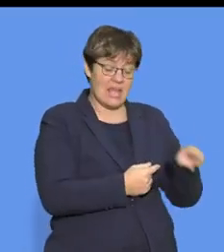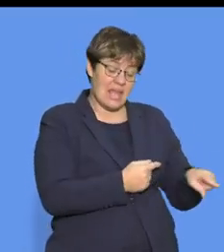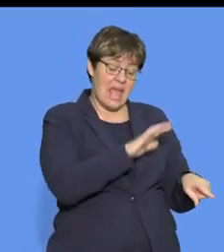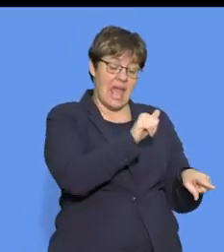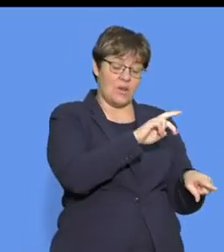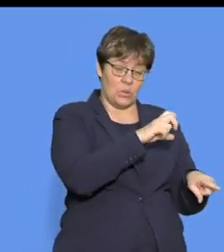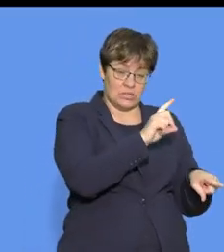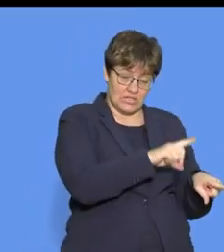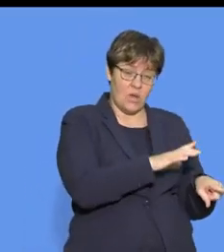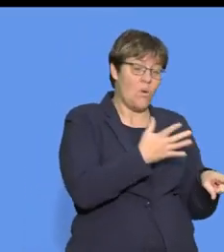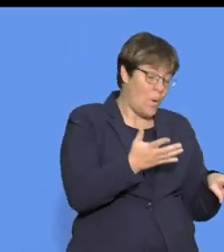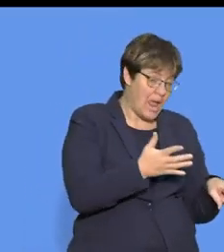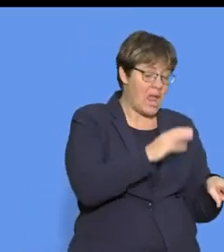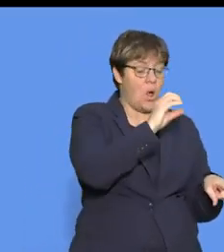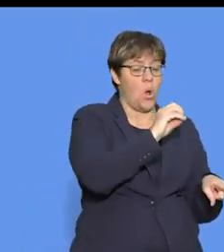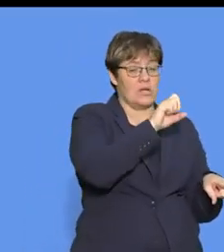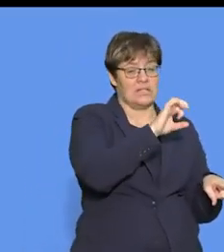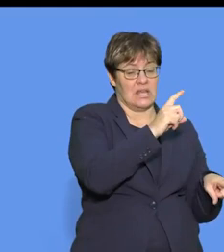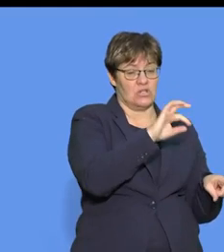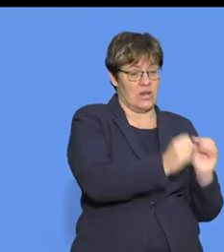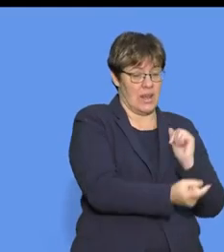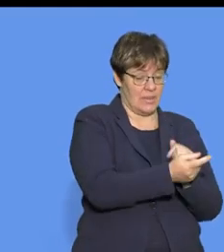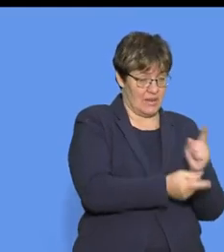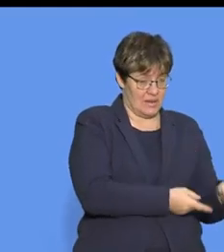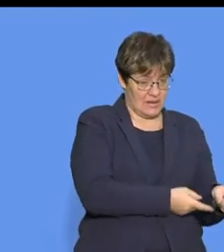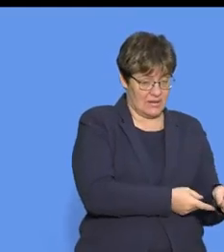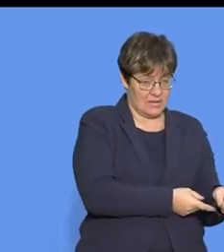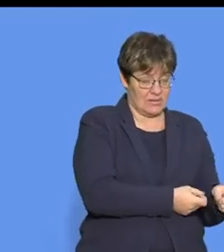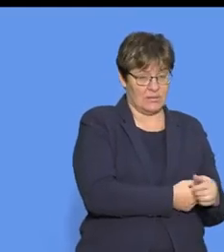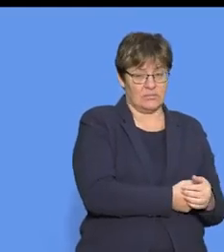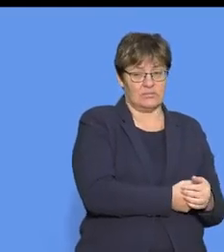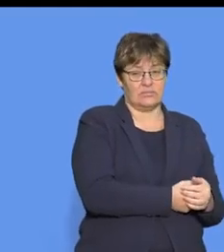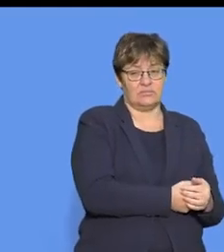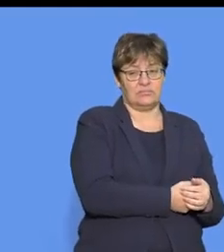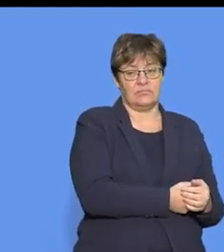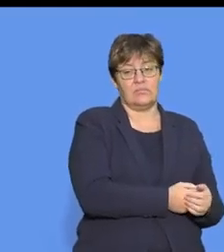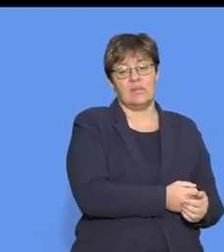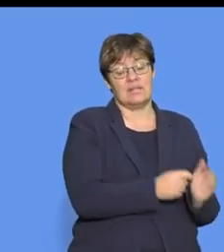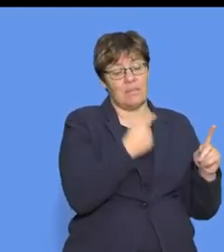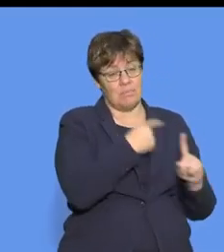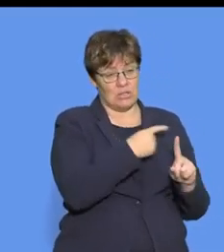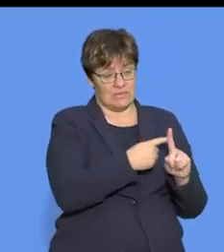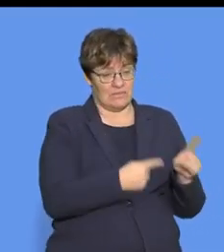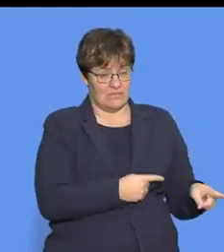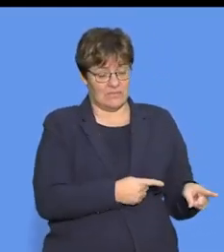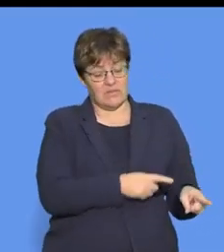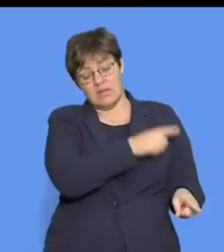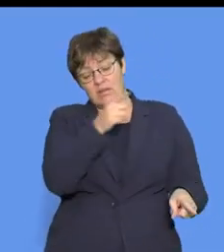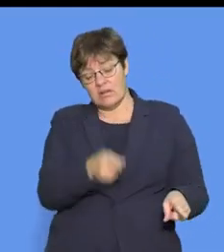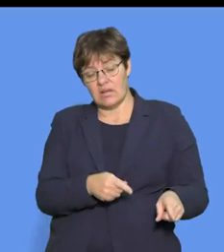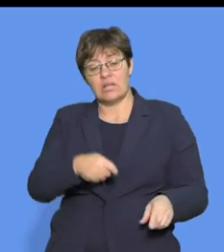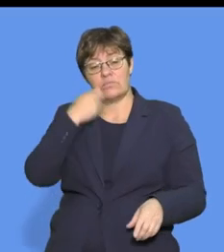saying that the anode is where oxidation takes place, and it's the positive